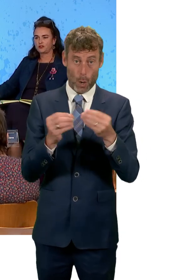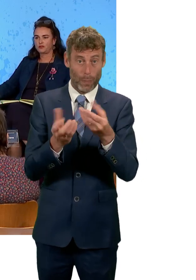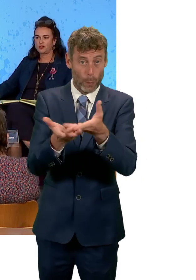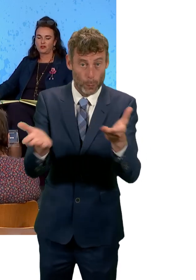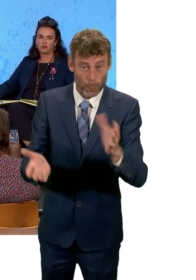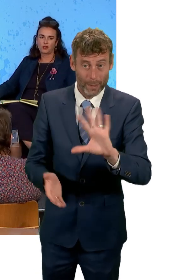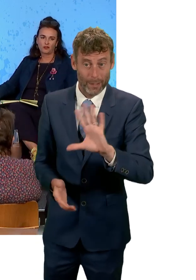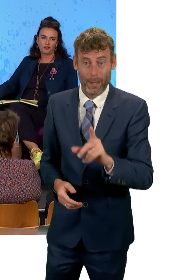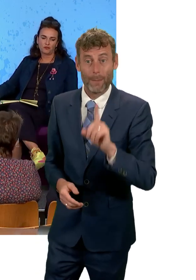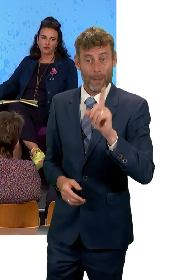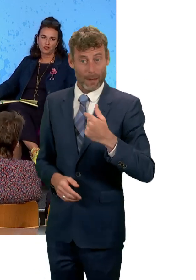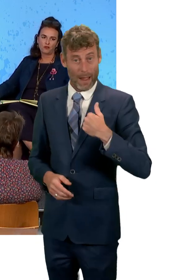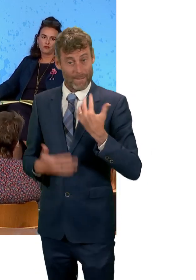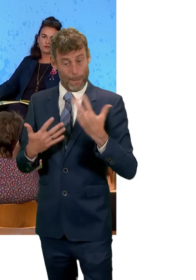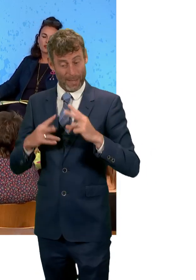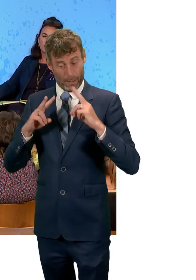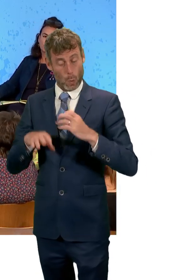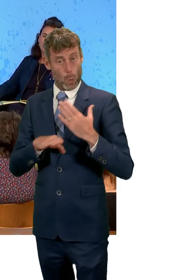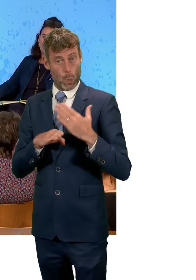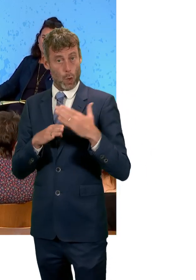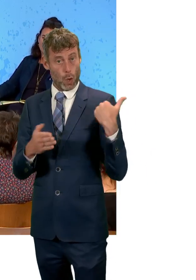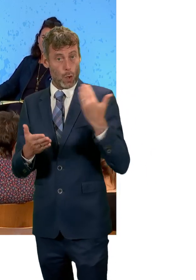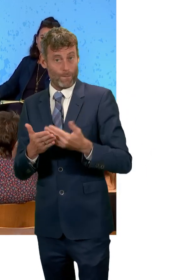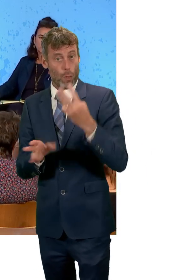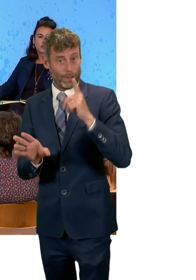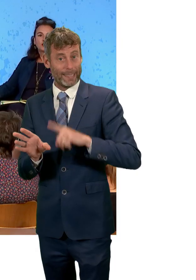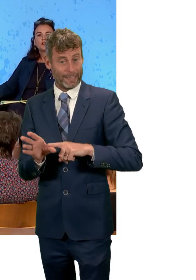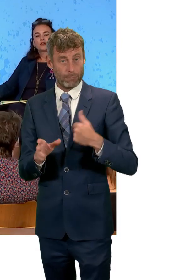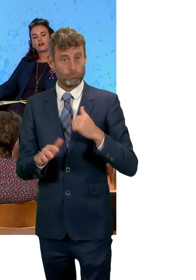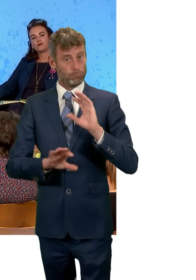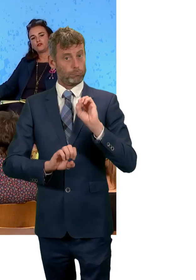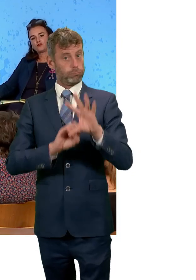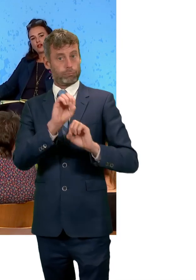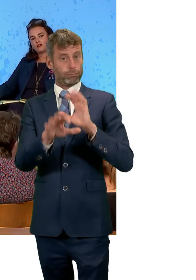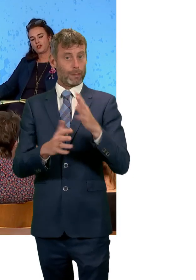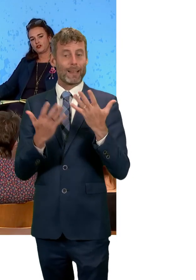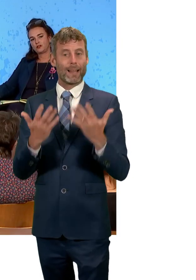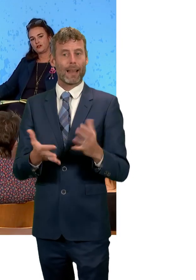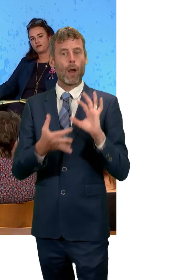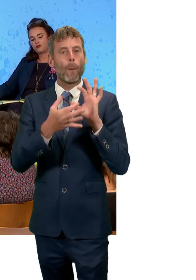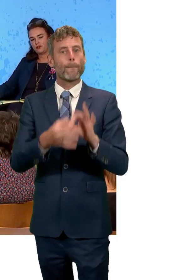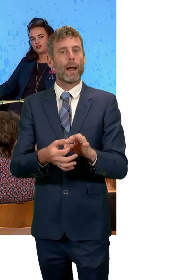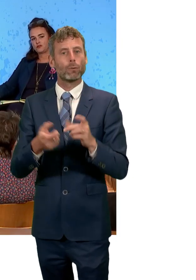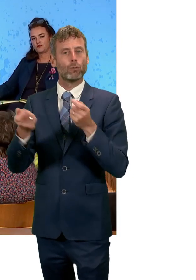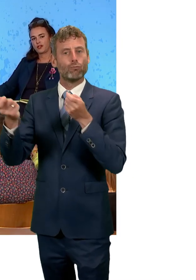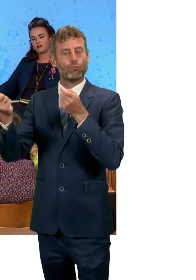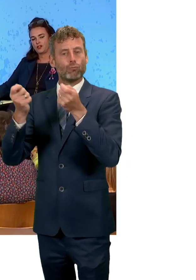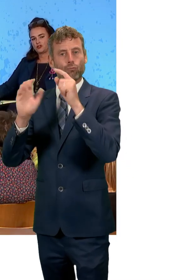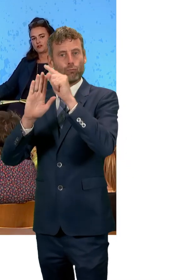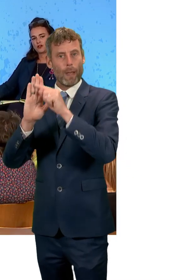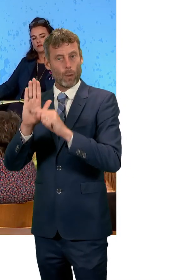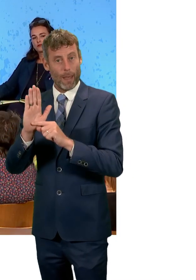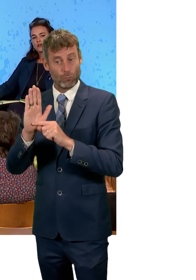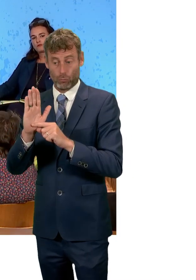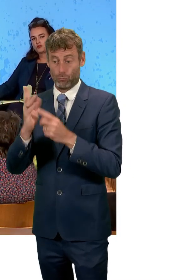sharing some of the work that I've been working on for the last 3 years, which is around regulation, evaluation of